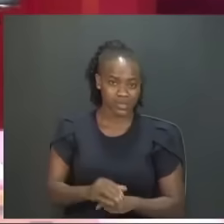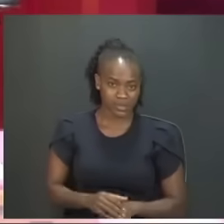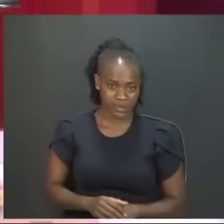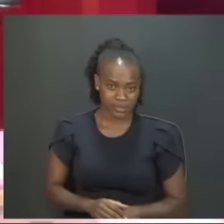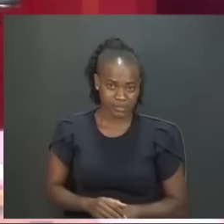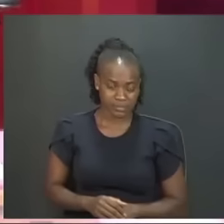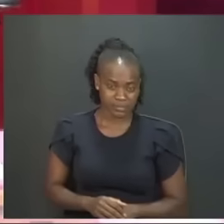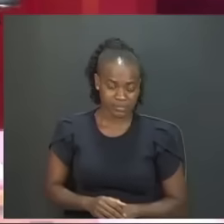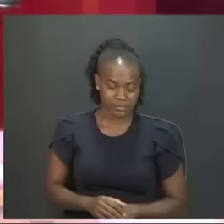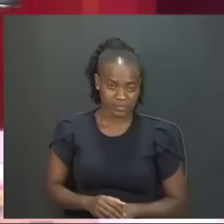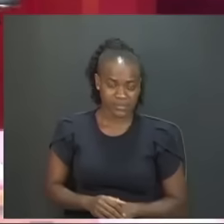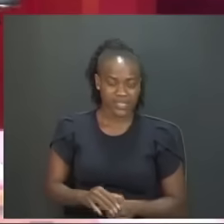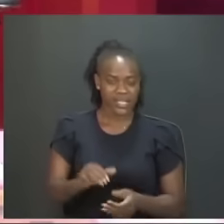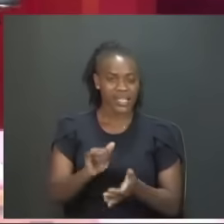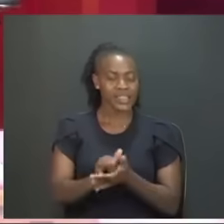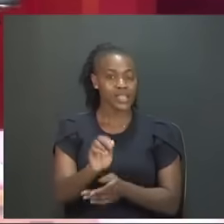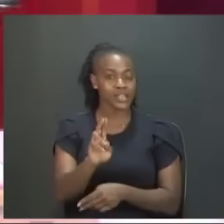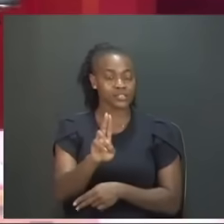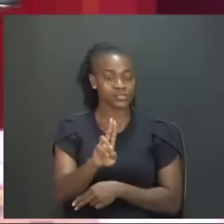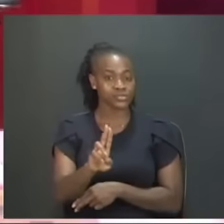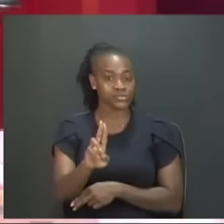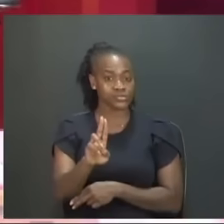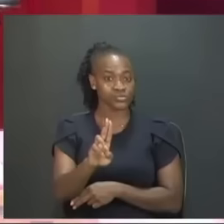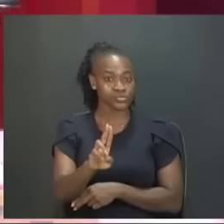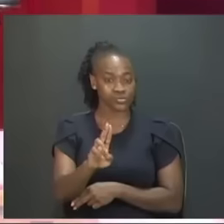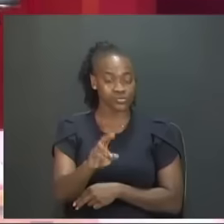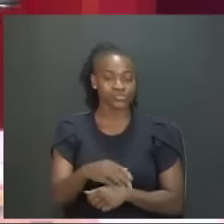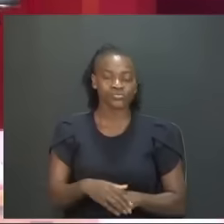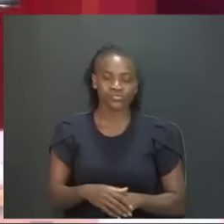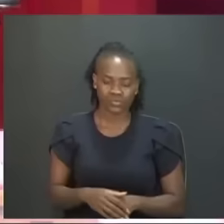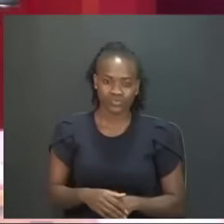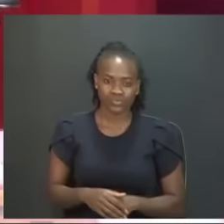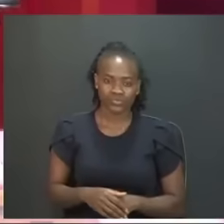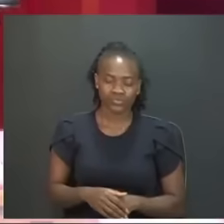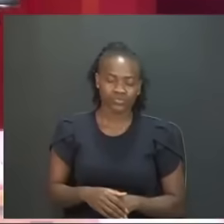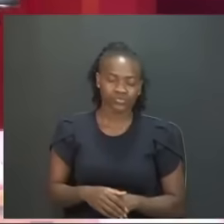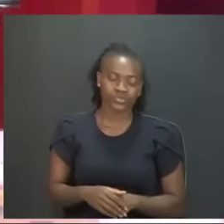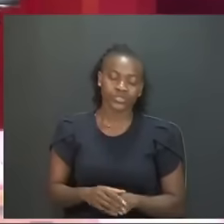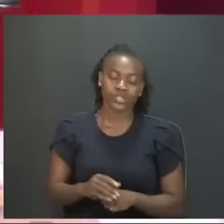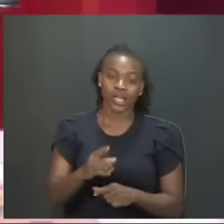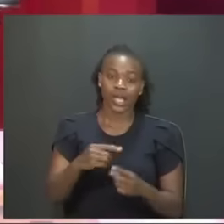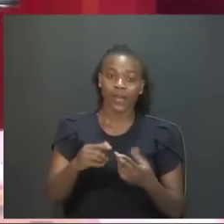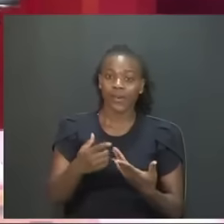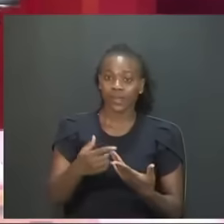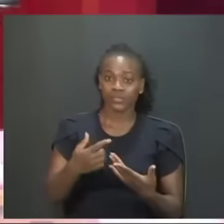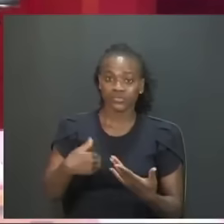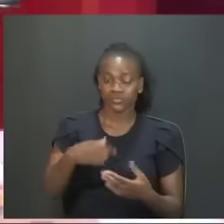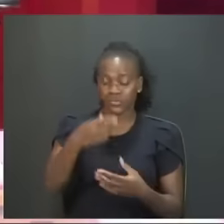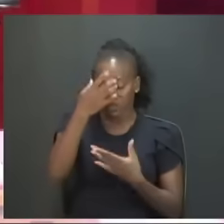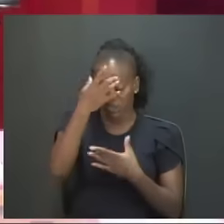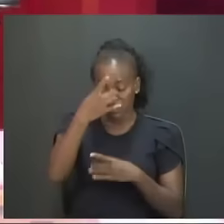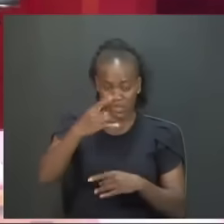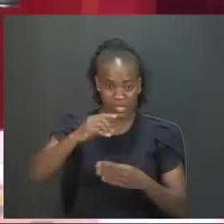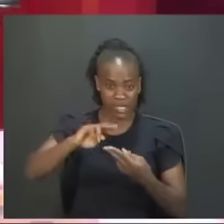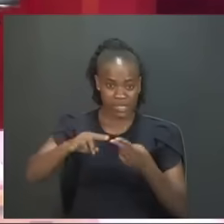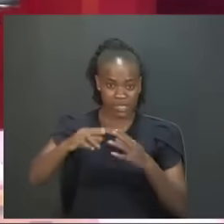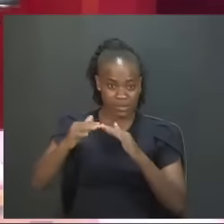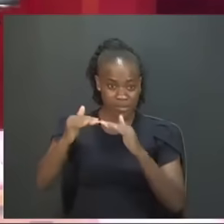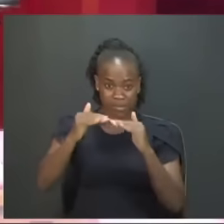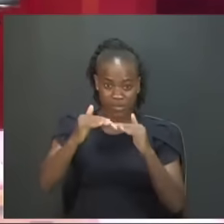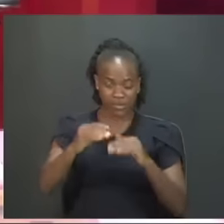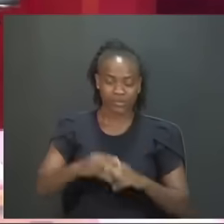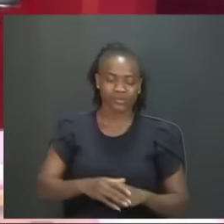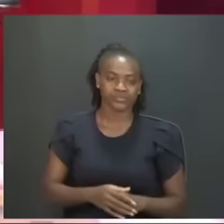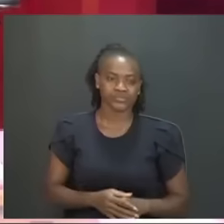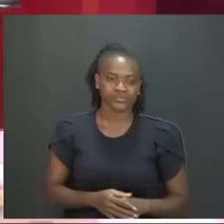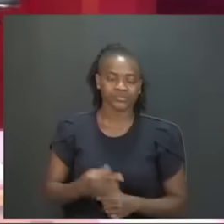And that is the basis on which he is raising the question of decision quorum. I rose